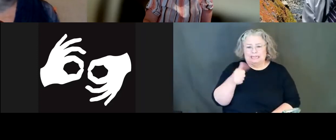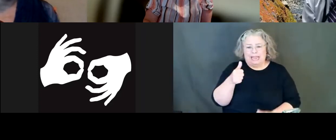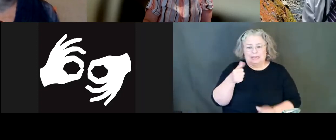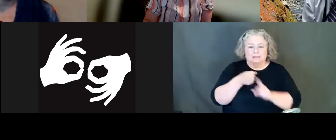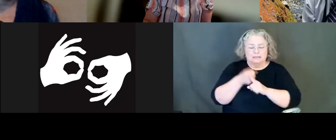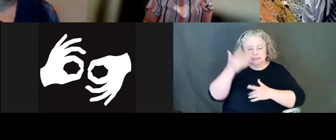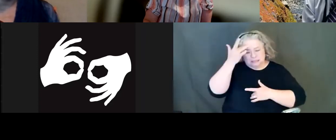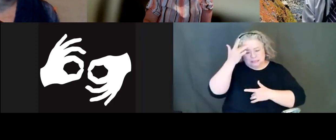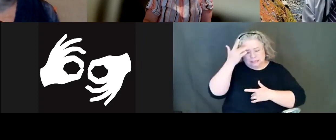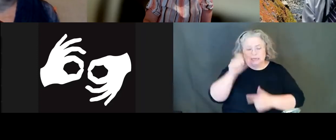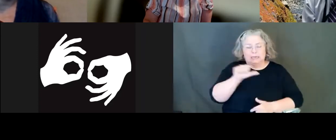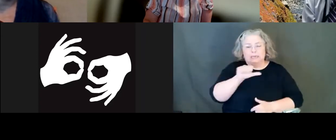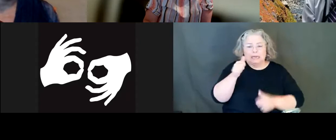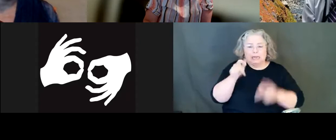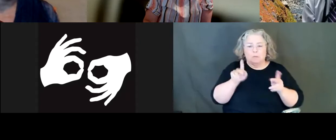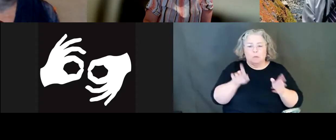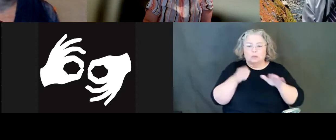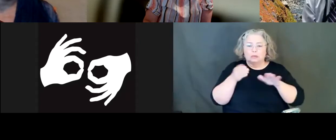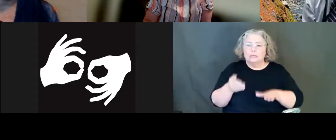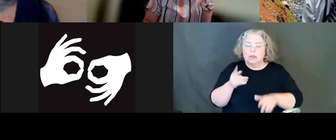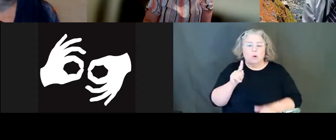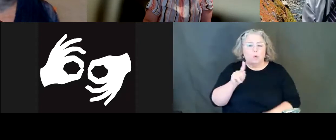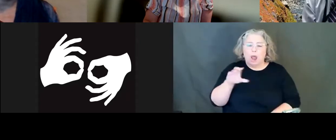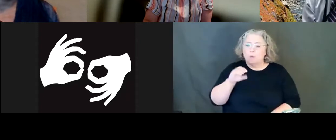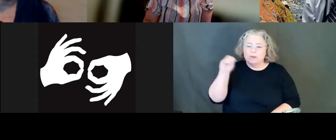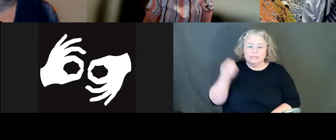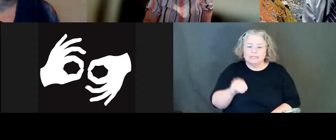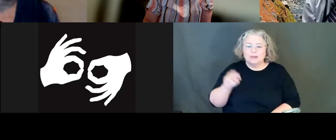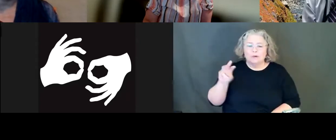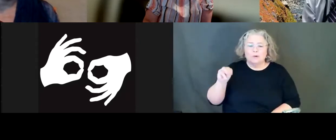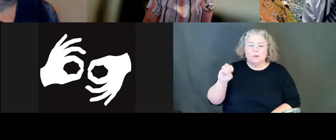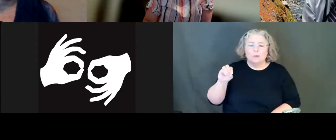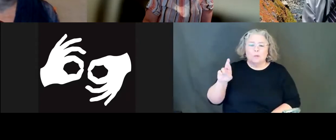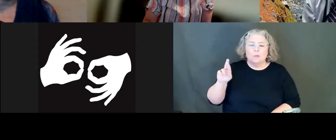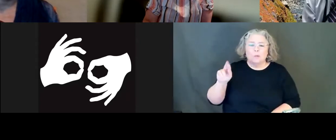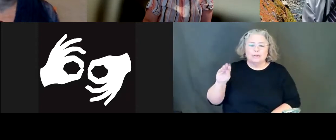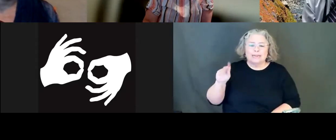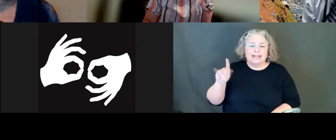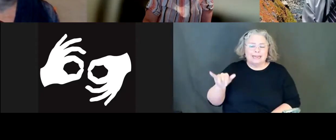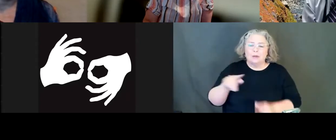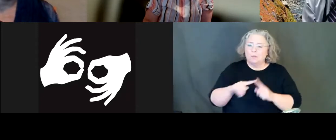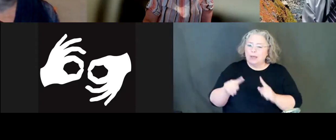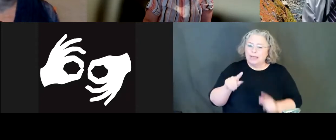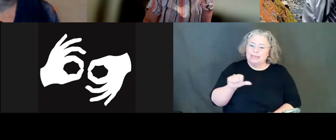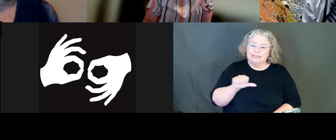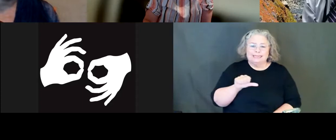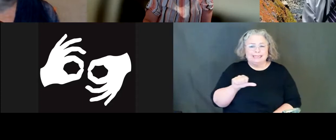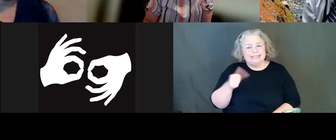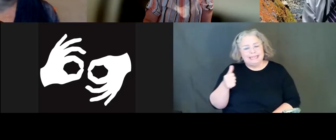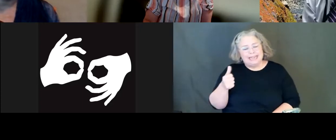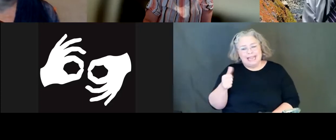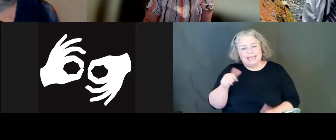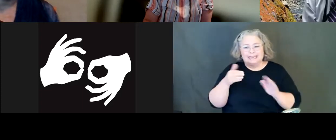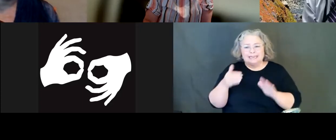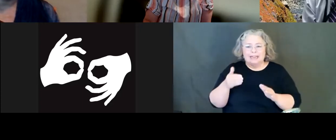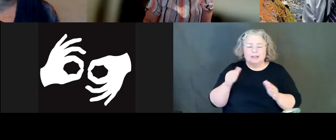and 10 people die, it's 100% mortality, but it's 10 deaths as opposed to hundreds of thousands